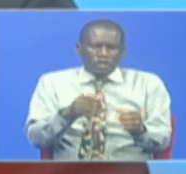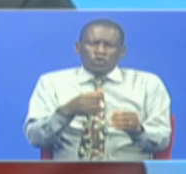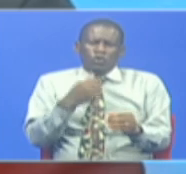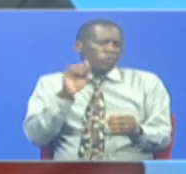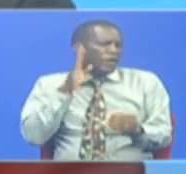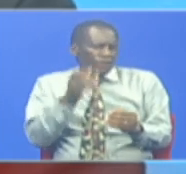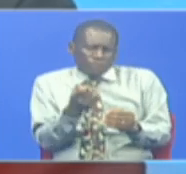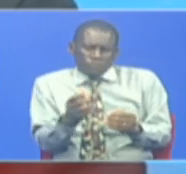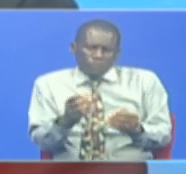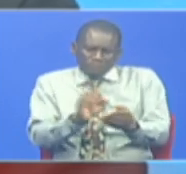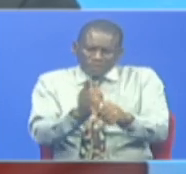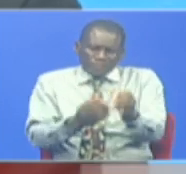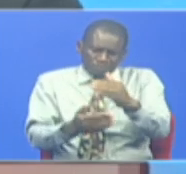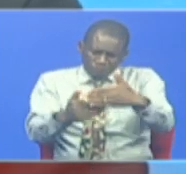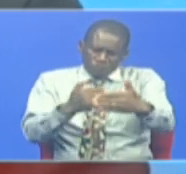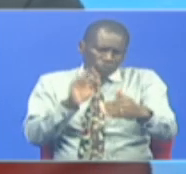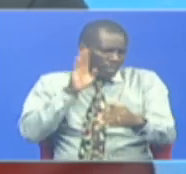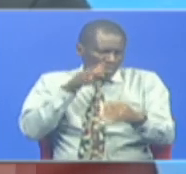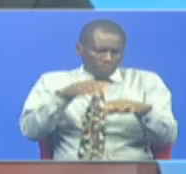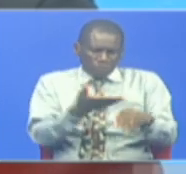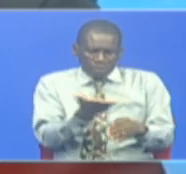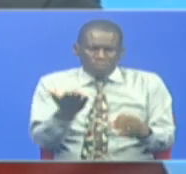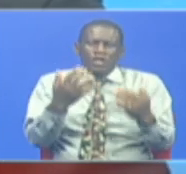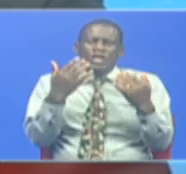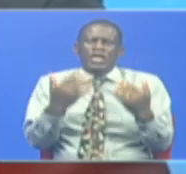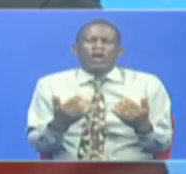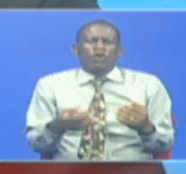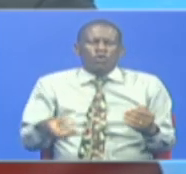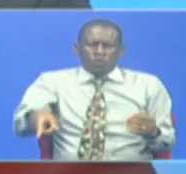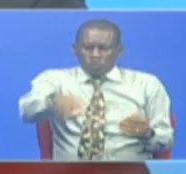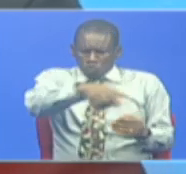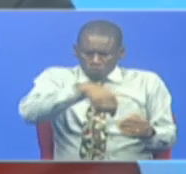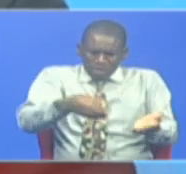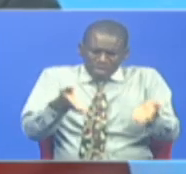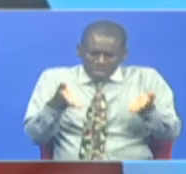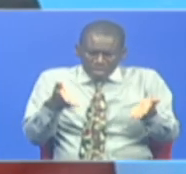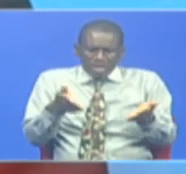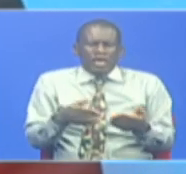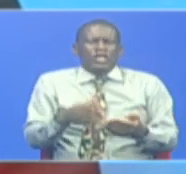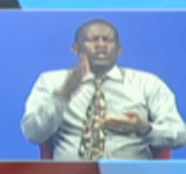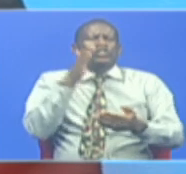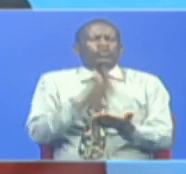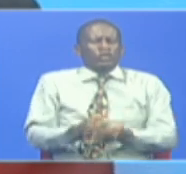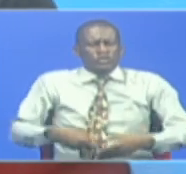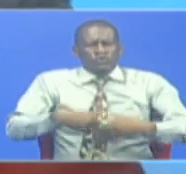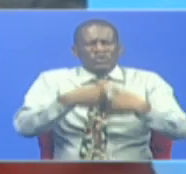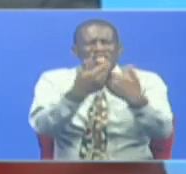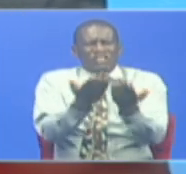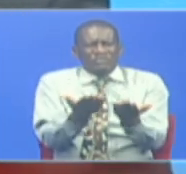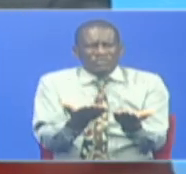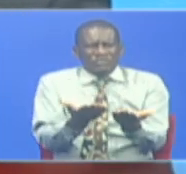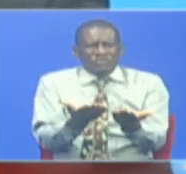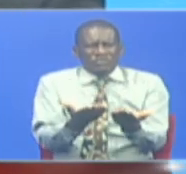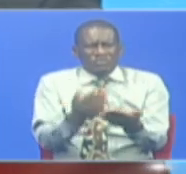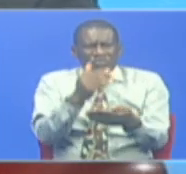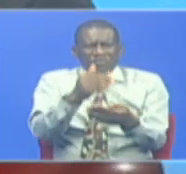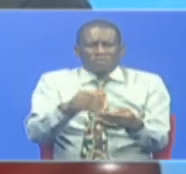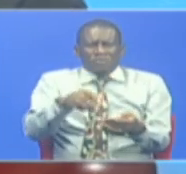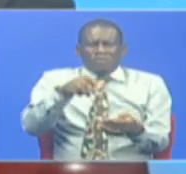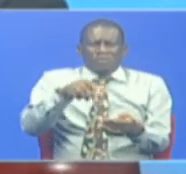earlier. And we are here really to donate a humble donation of